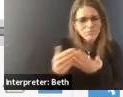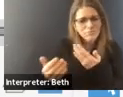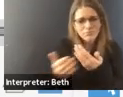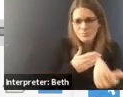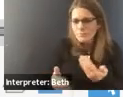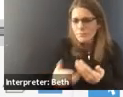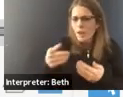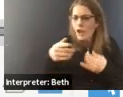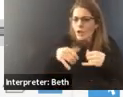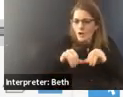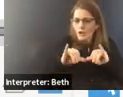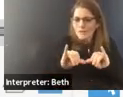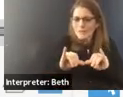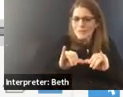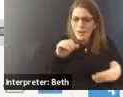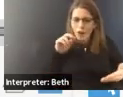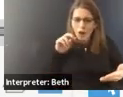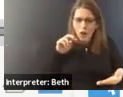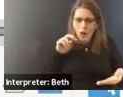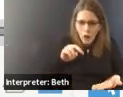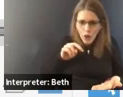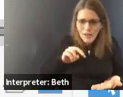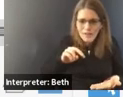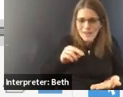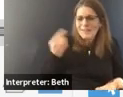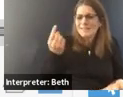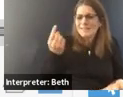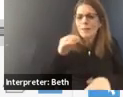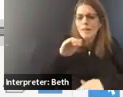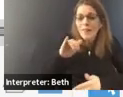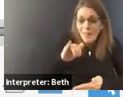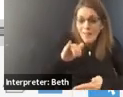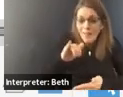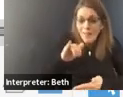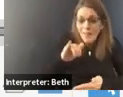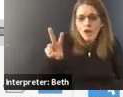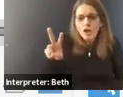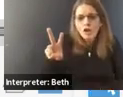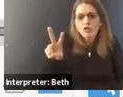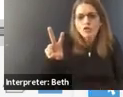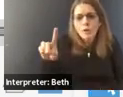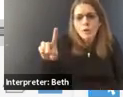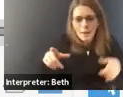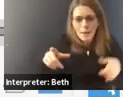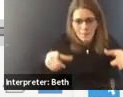that's a 2D plane, but it's 3D inside it.